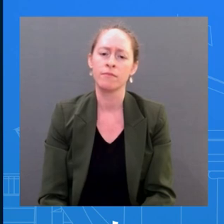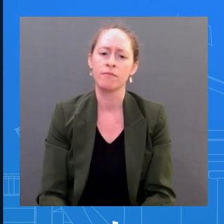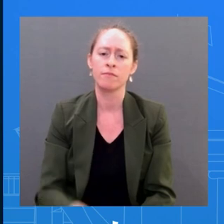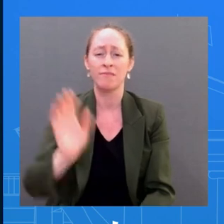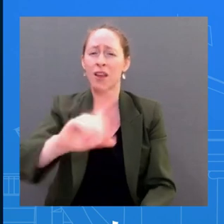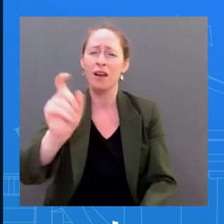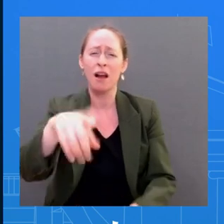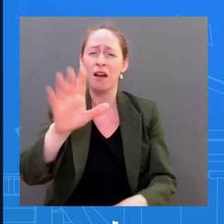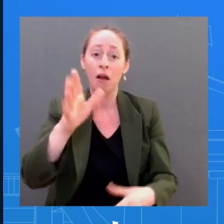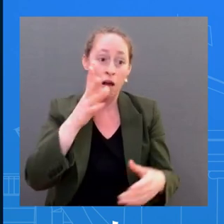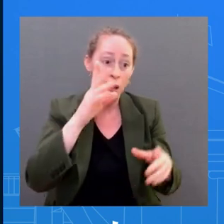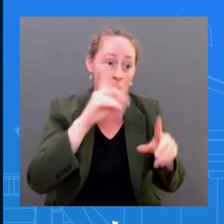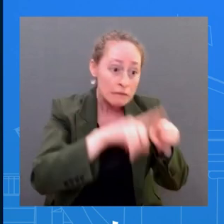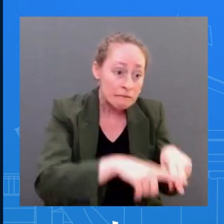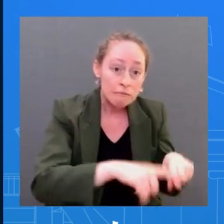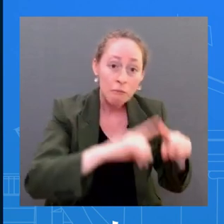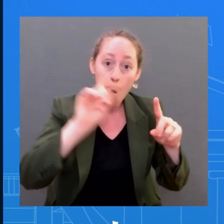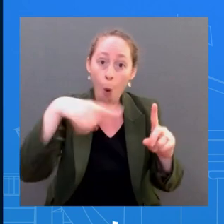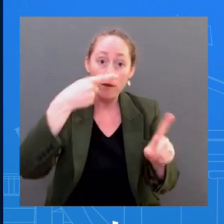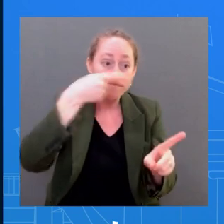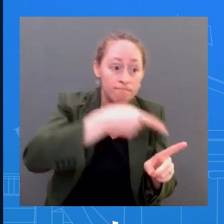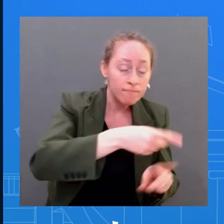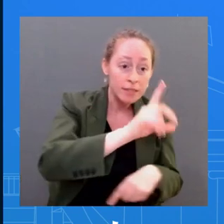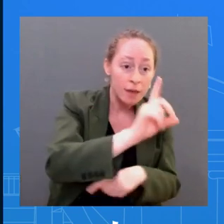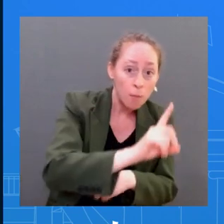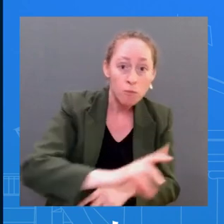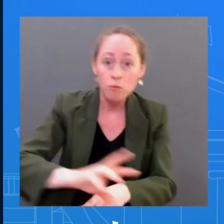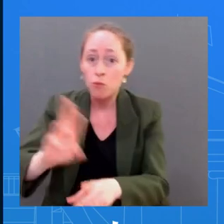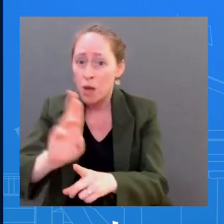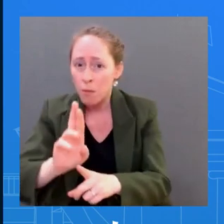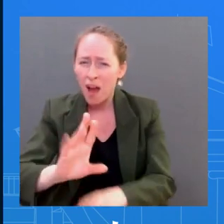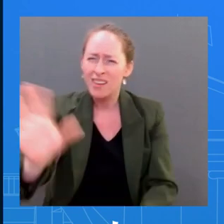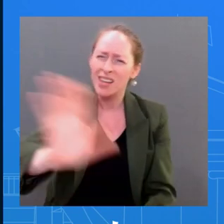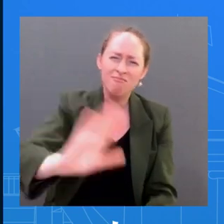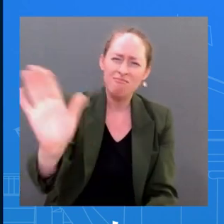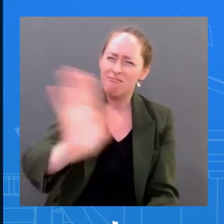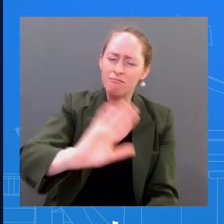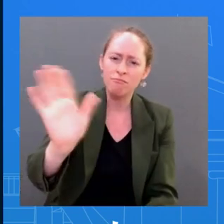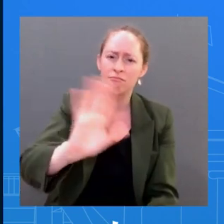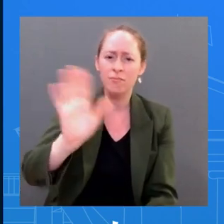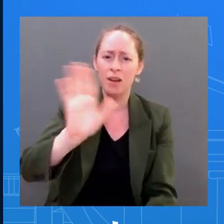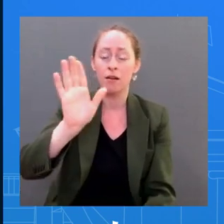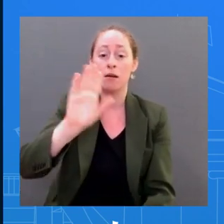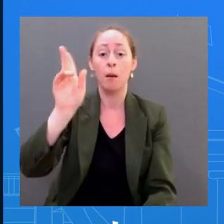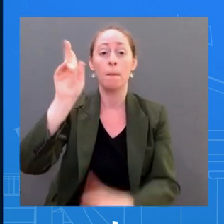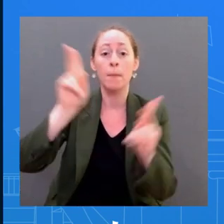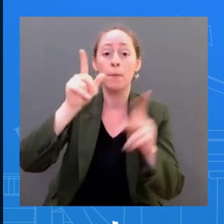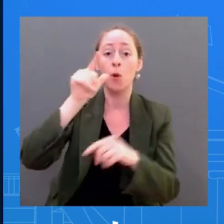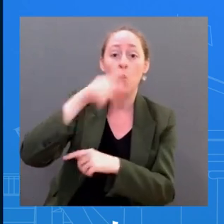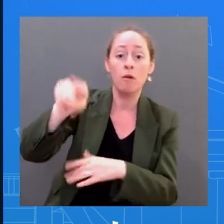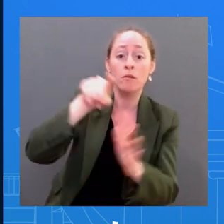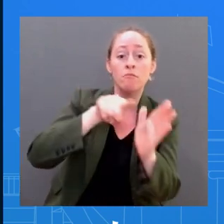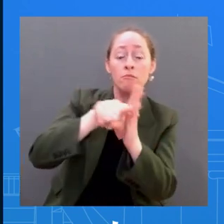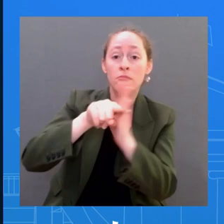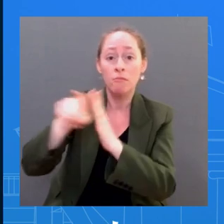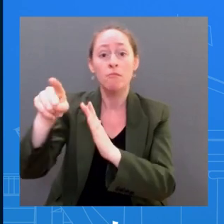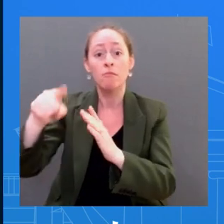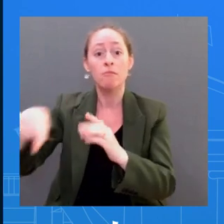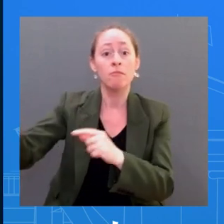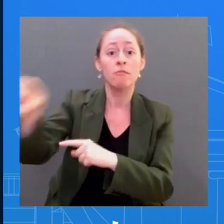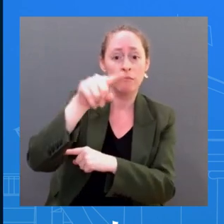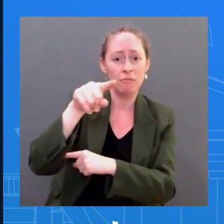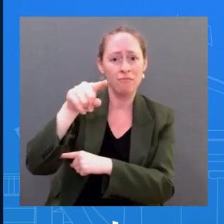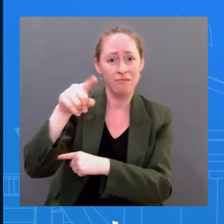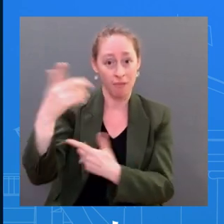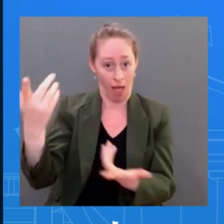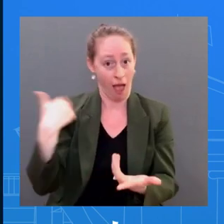Republican value in one single act of these shooters. It's not. But people in power have failed to act.